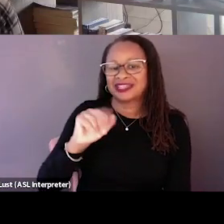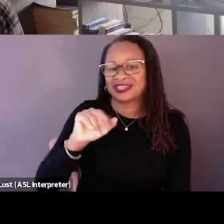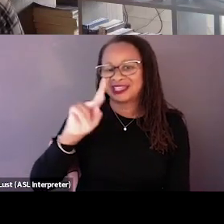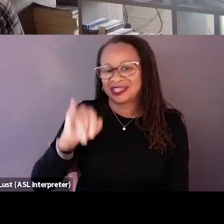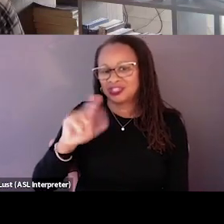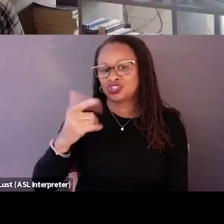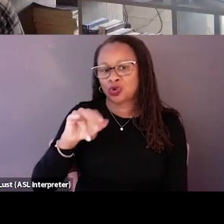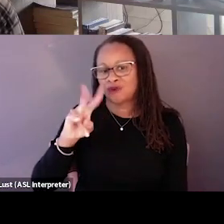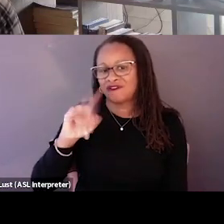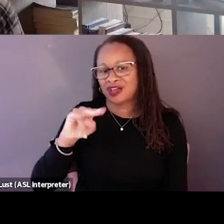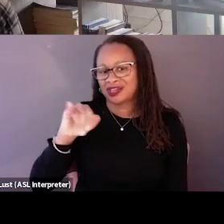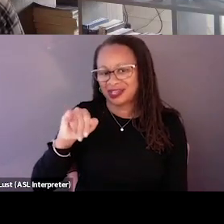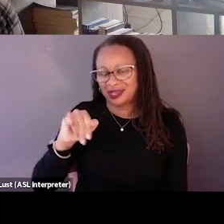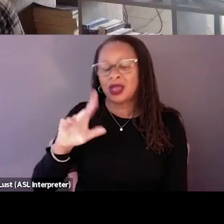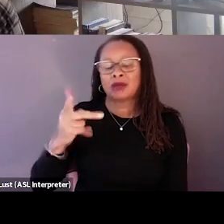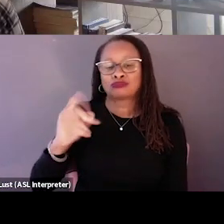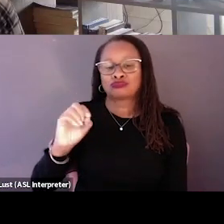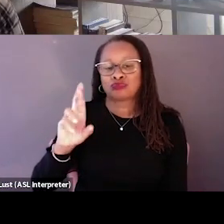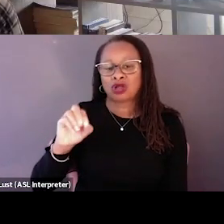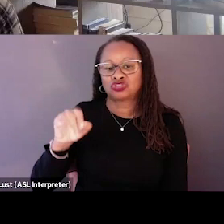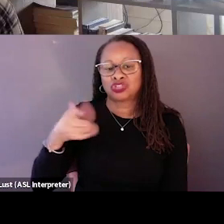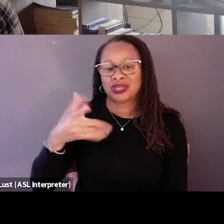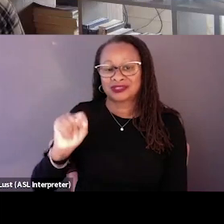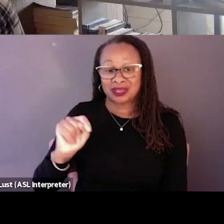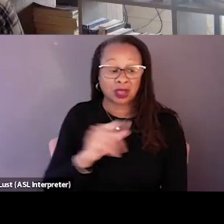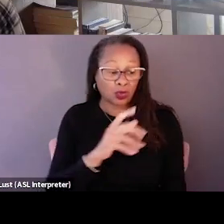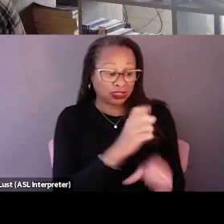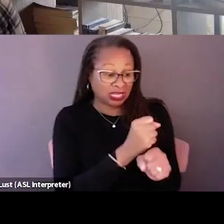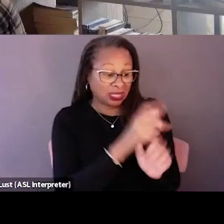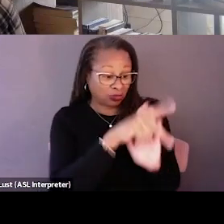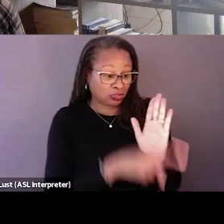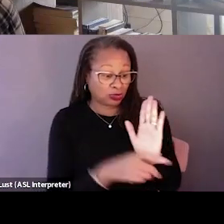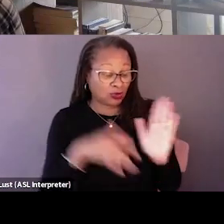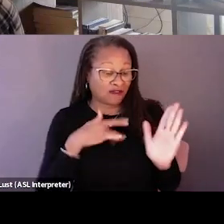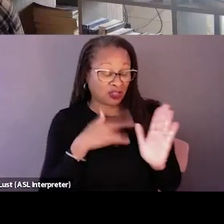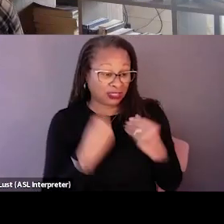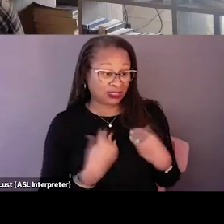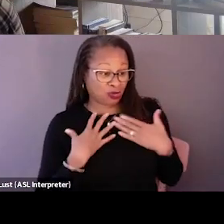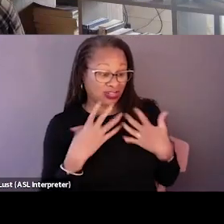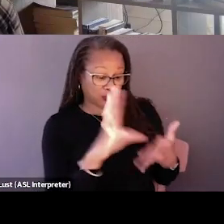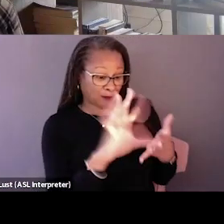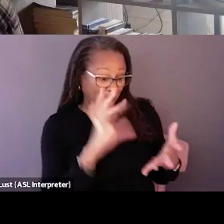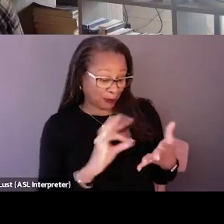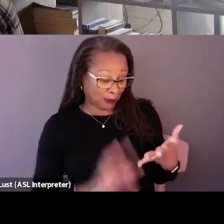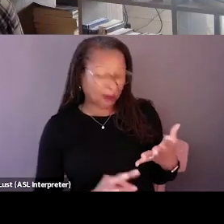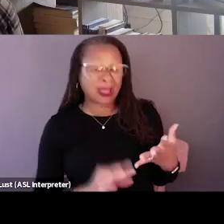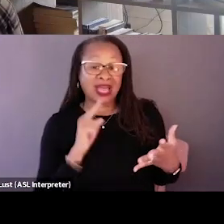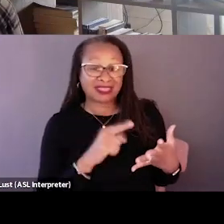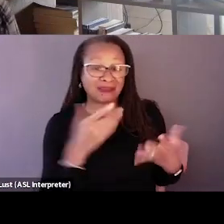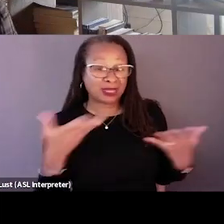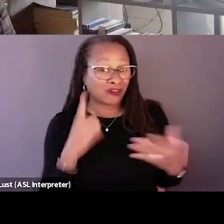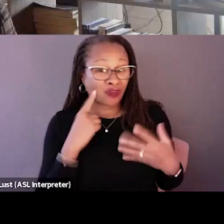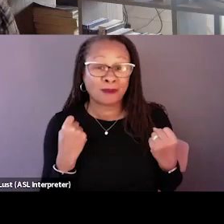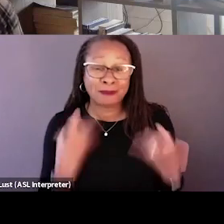we're taking these principles, which we think are inspirational, Mhm. we've been around for